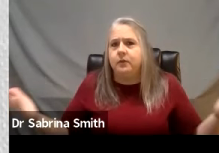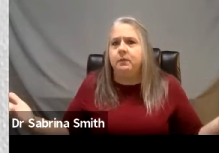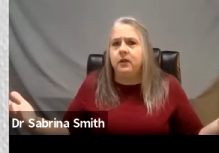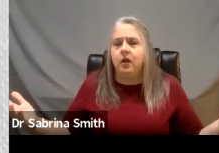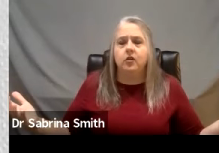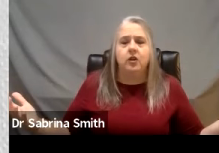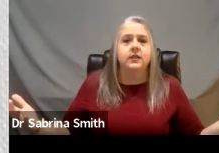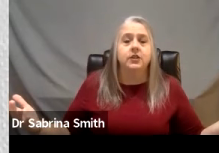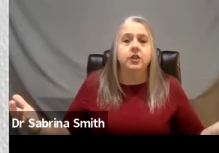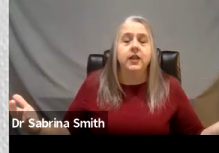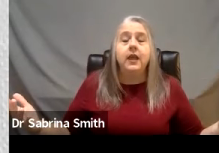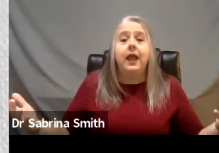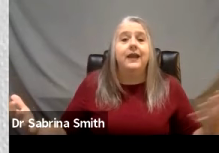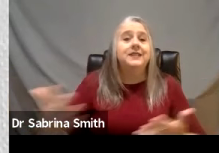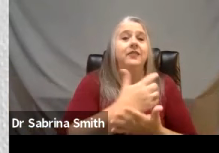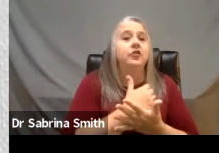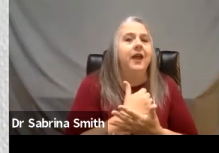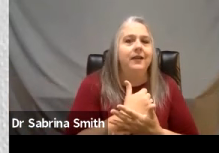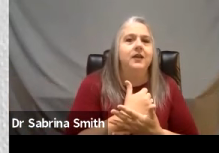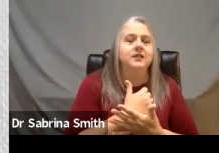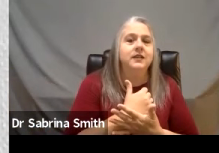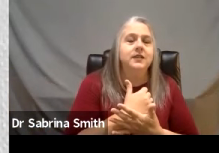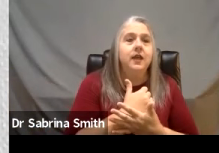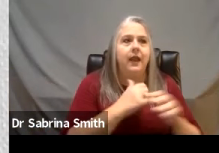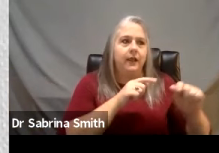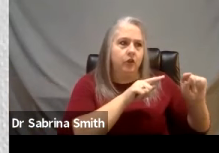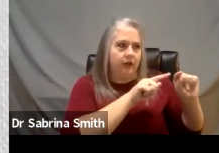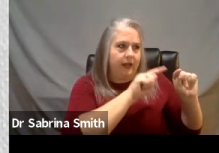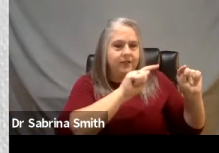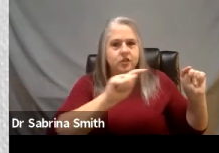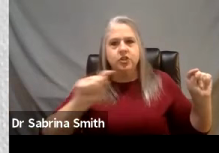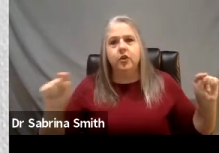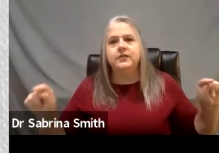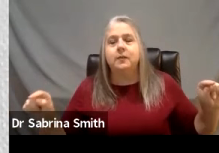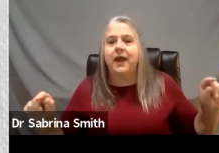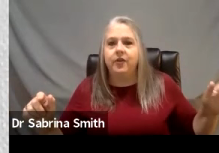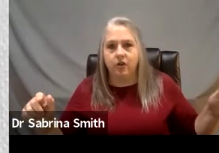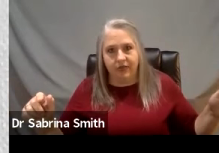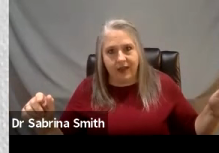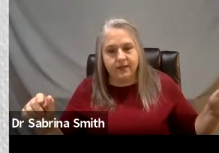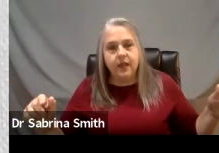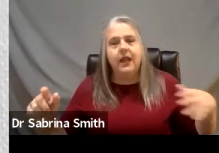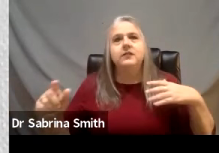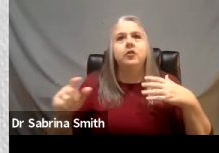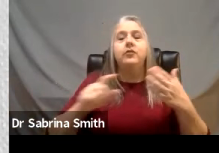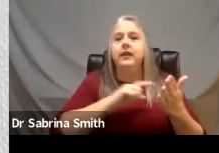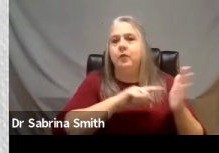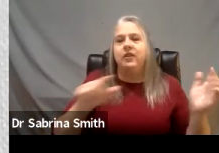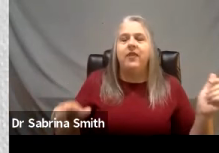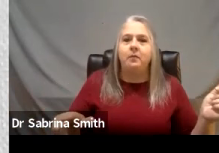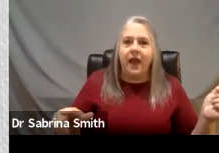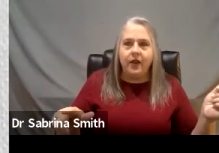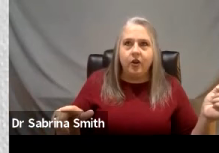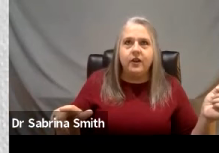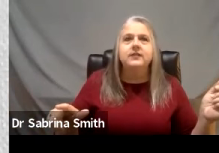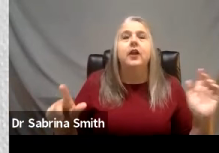mentor people all across the country, and I take their diagnostics and I look and I start to notice a pattern on things. And so then within